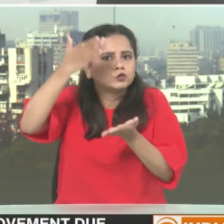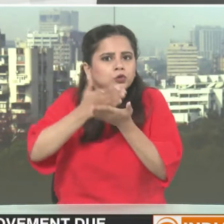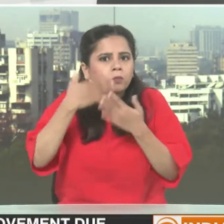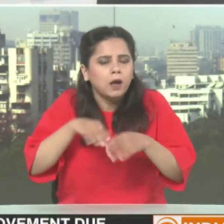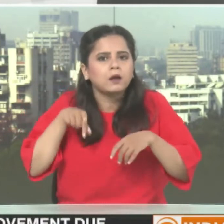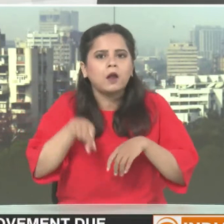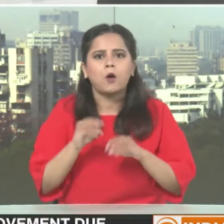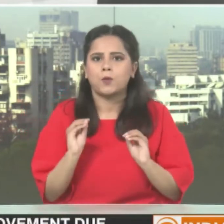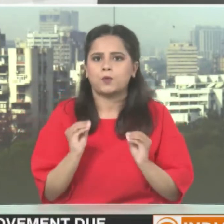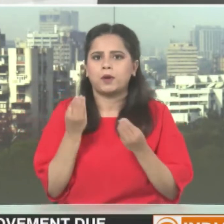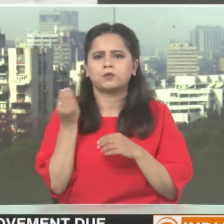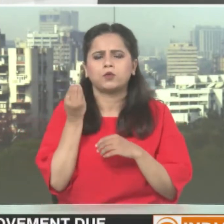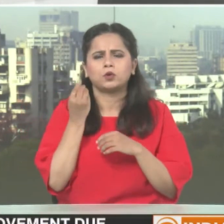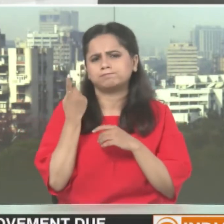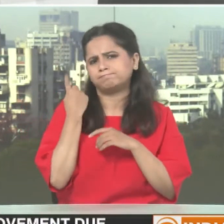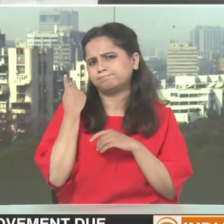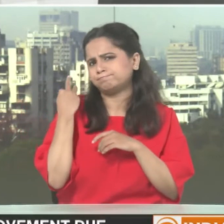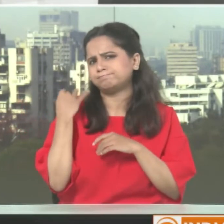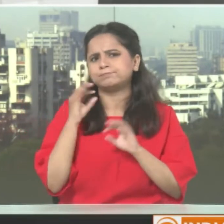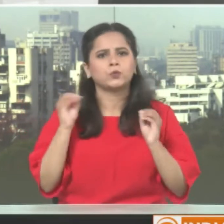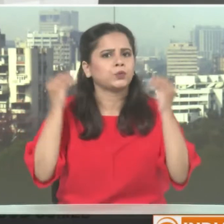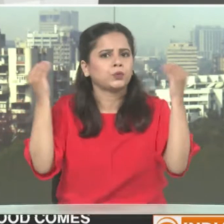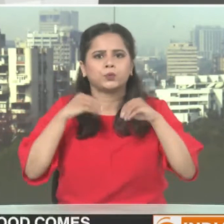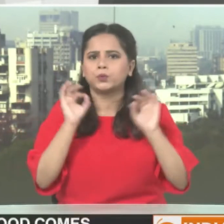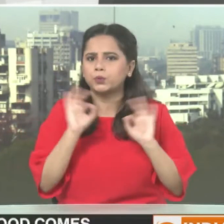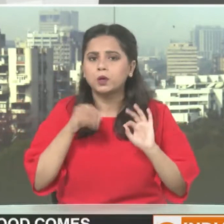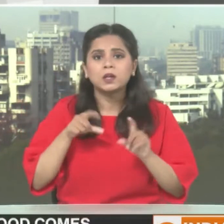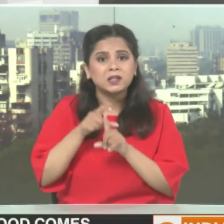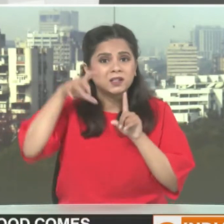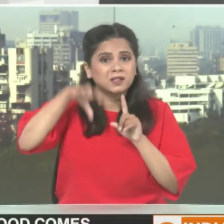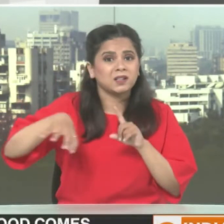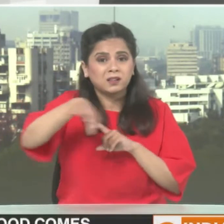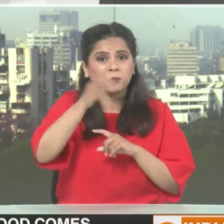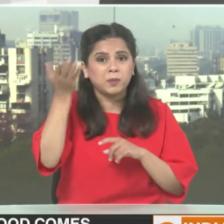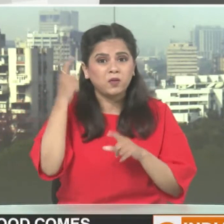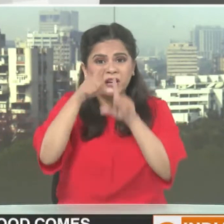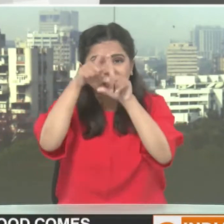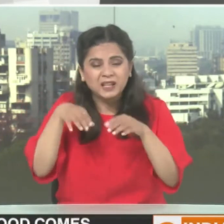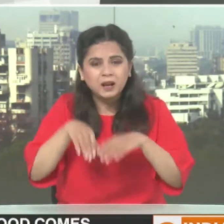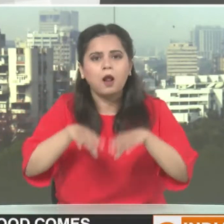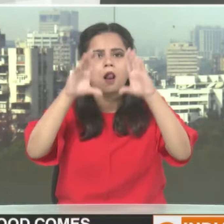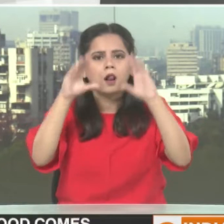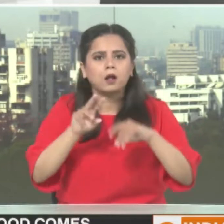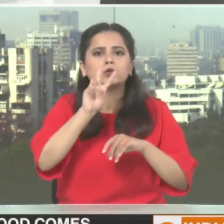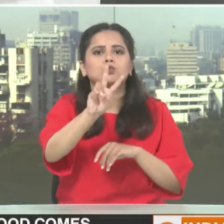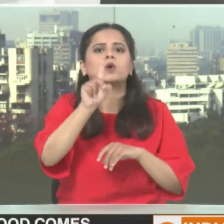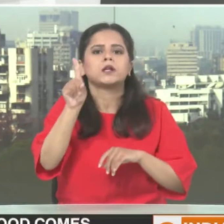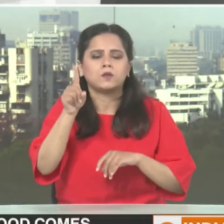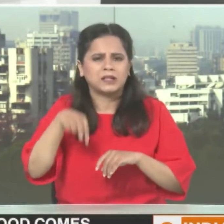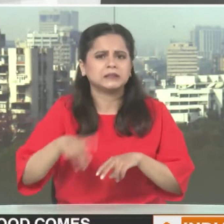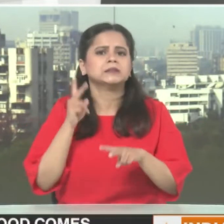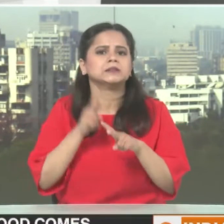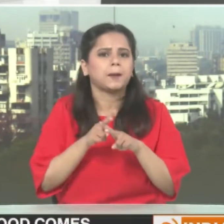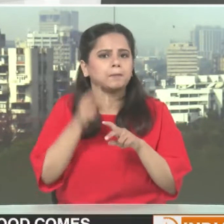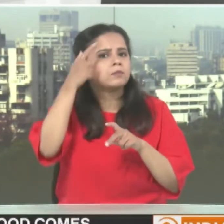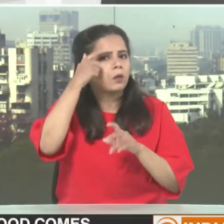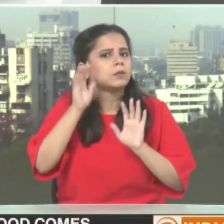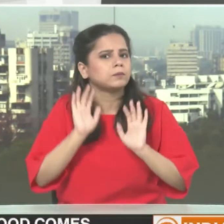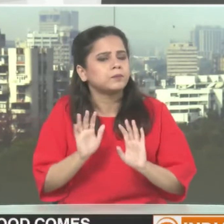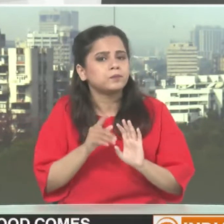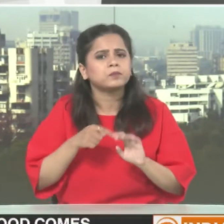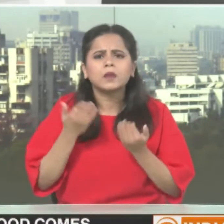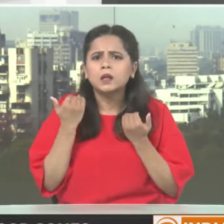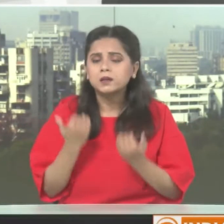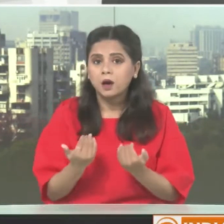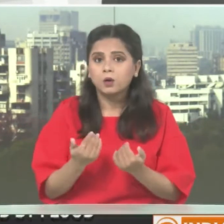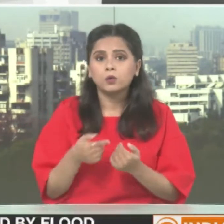in the past few days. The number of districts affected by the floods have now come down to 21. At